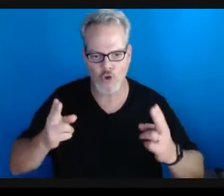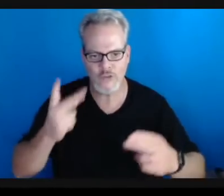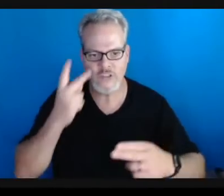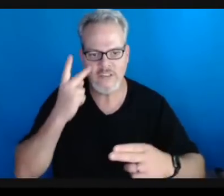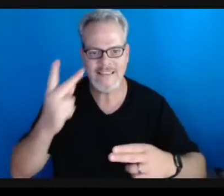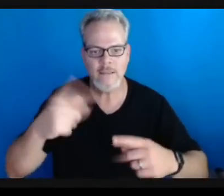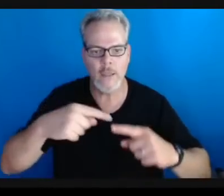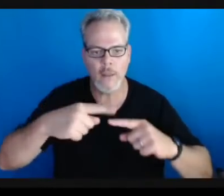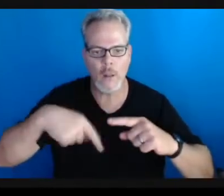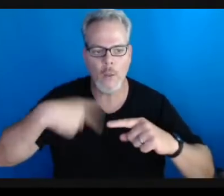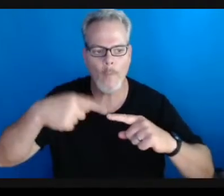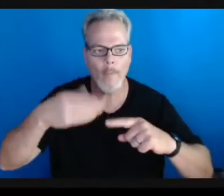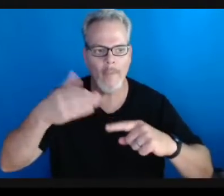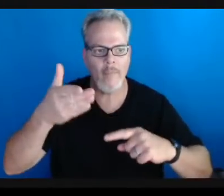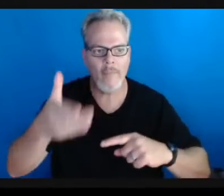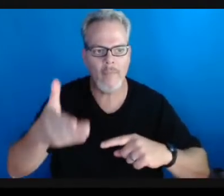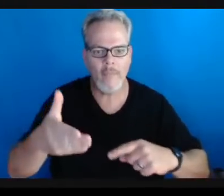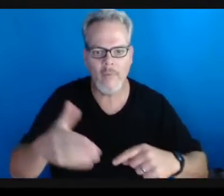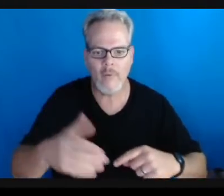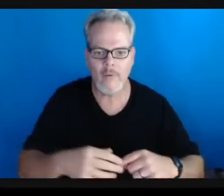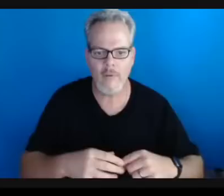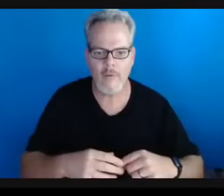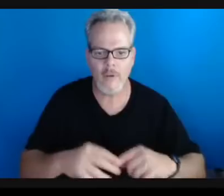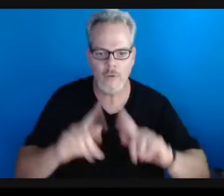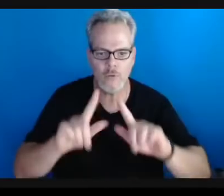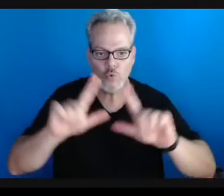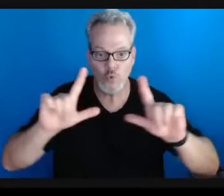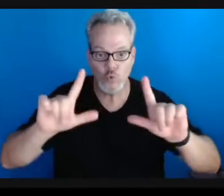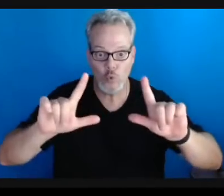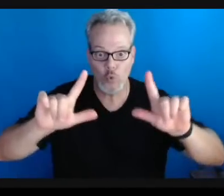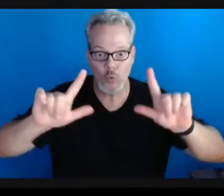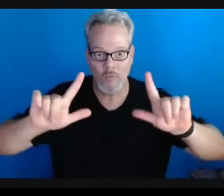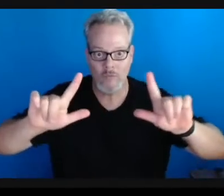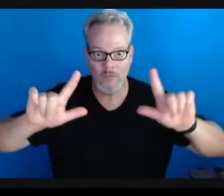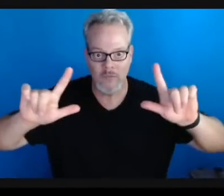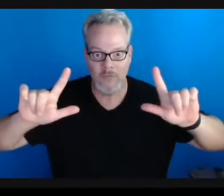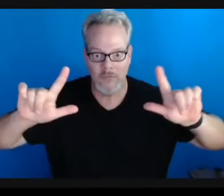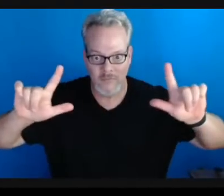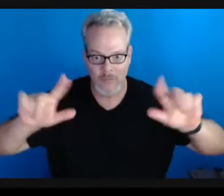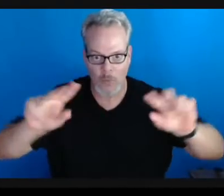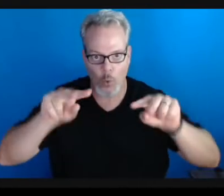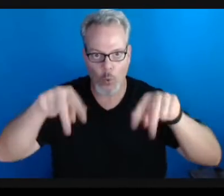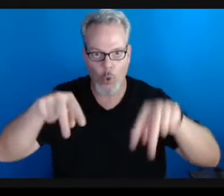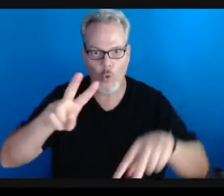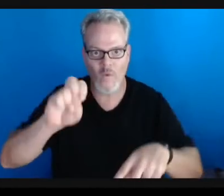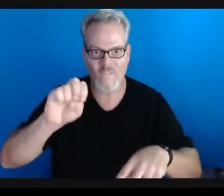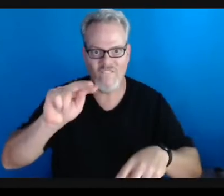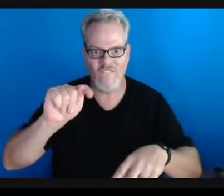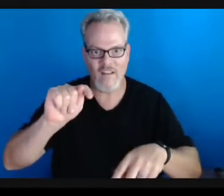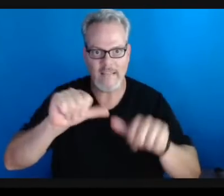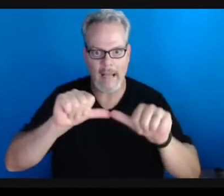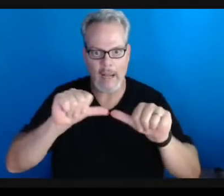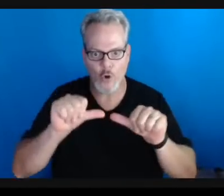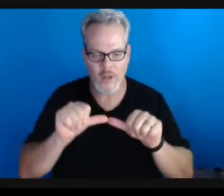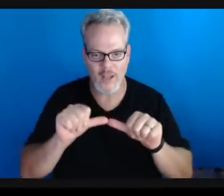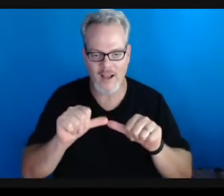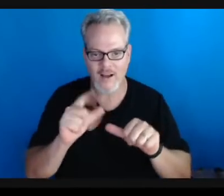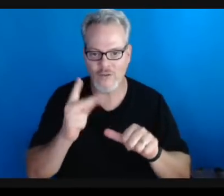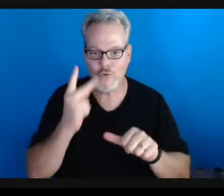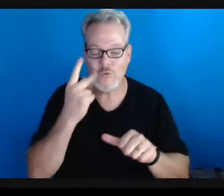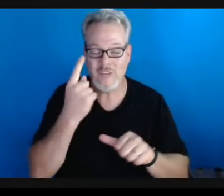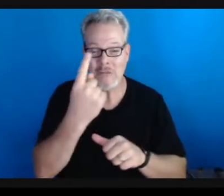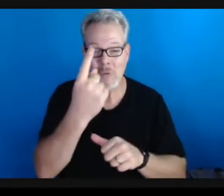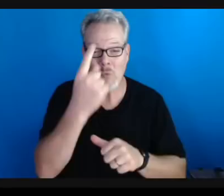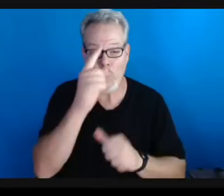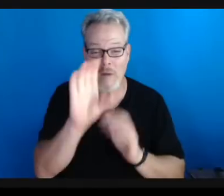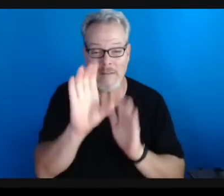So let's zoom it into some of these areas and look at the vent area here. You can see this is just one image from noon for the